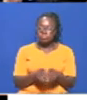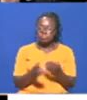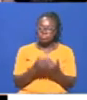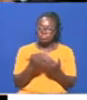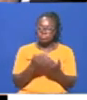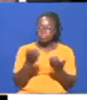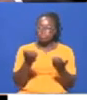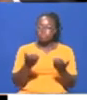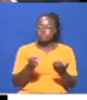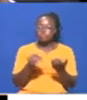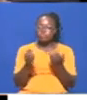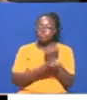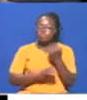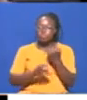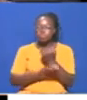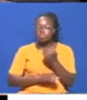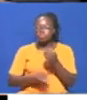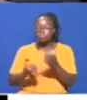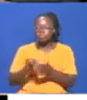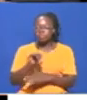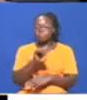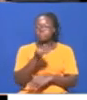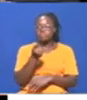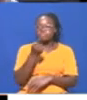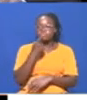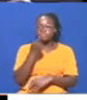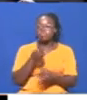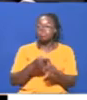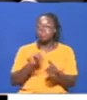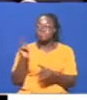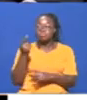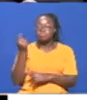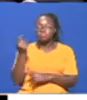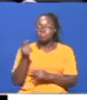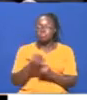countries, as they will be also exporting drugs right here from Kenya.